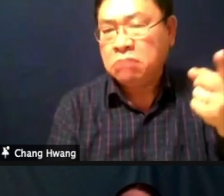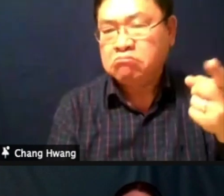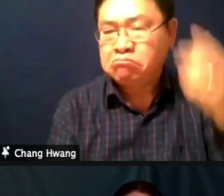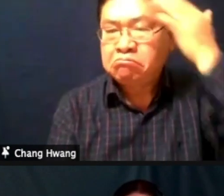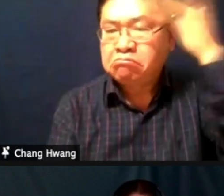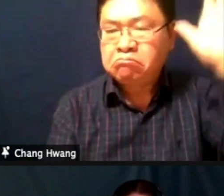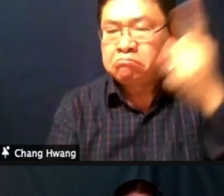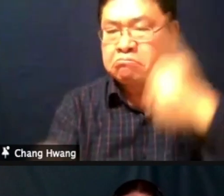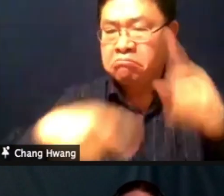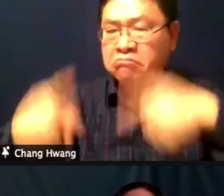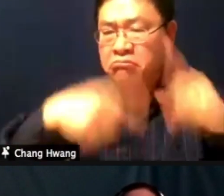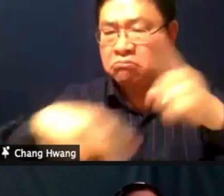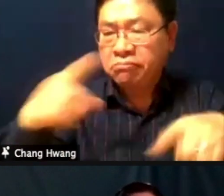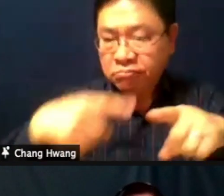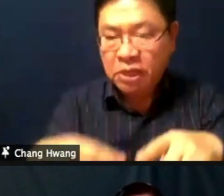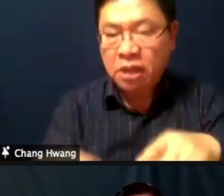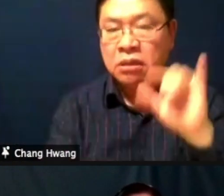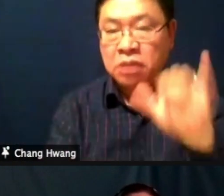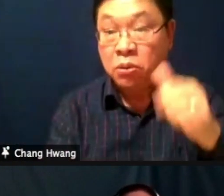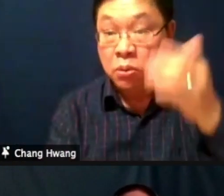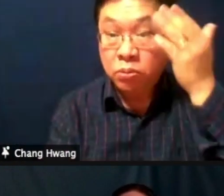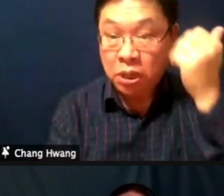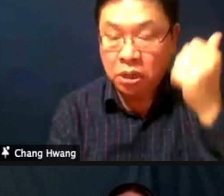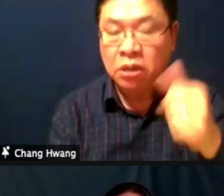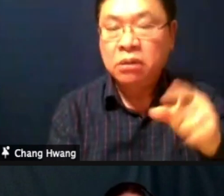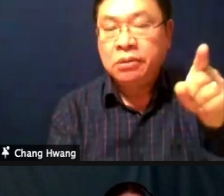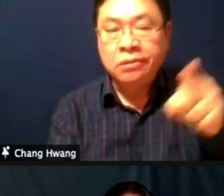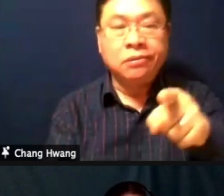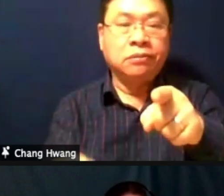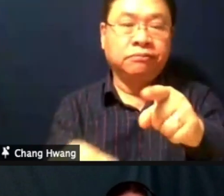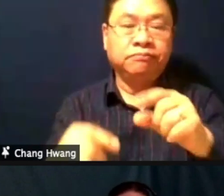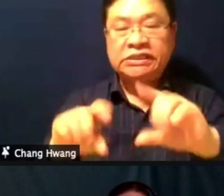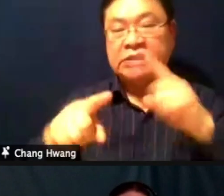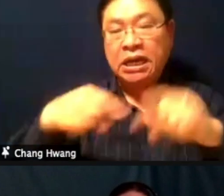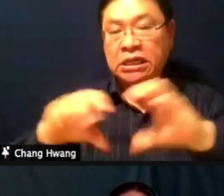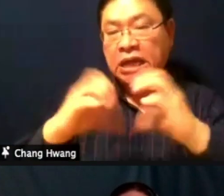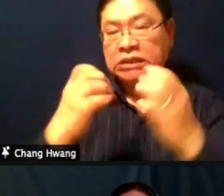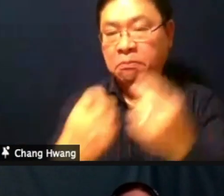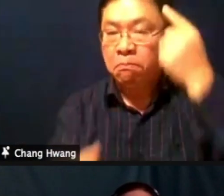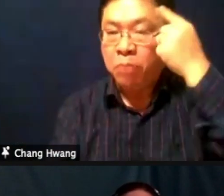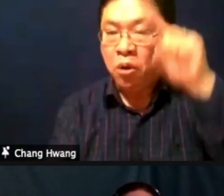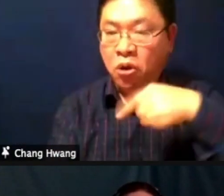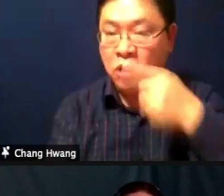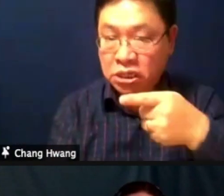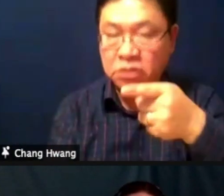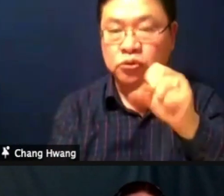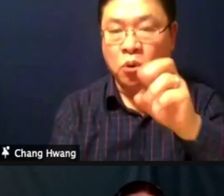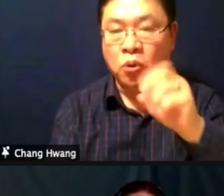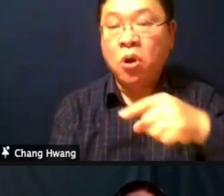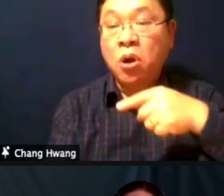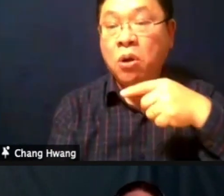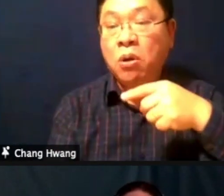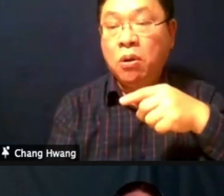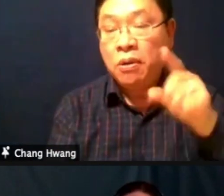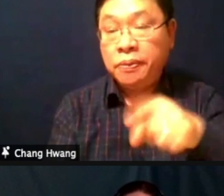family member who was a student there or a child, but the family didn't know sign language. And so when the student